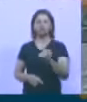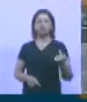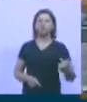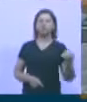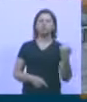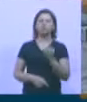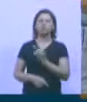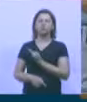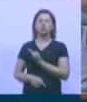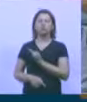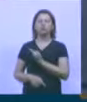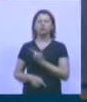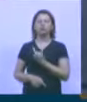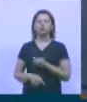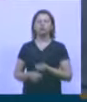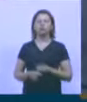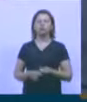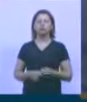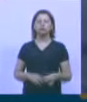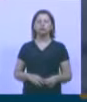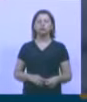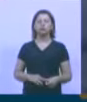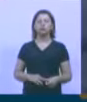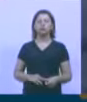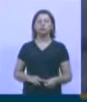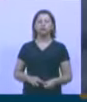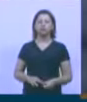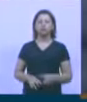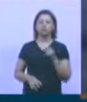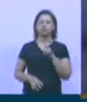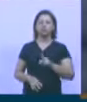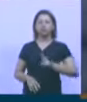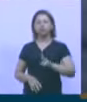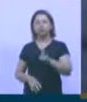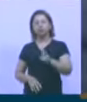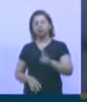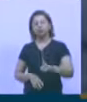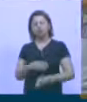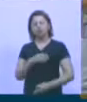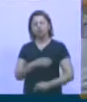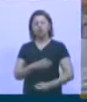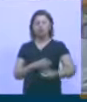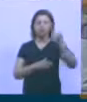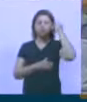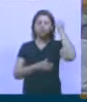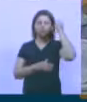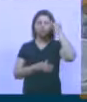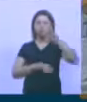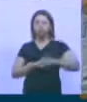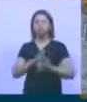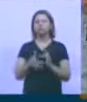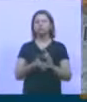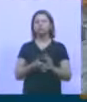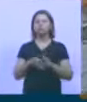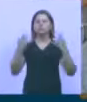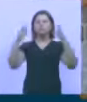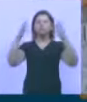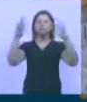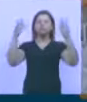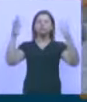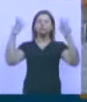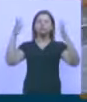de nós. You're always in my thoughts. Vocês estão sempre no meu pensamento. Give the Lord a big clap. Vamos aplaudir